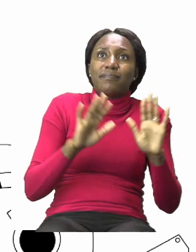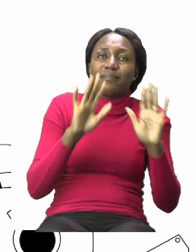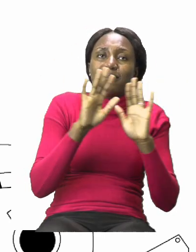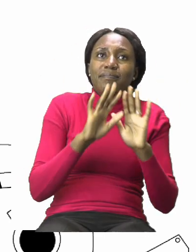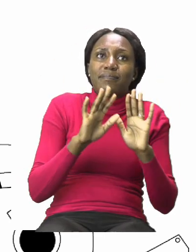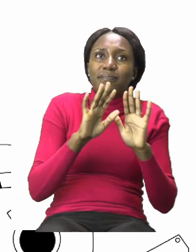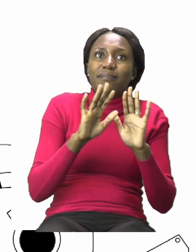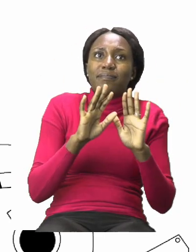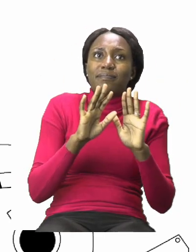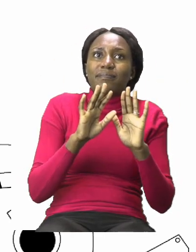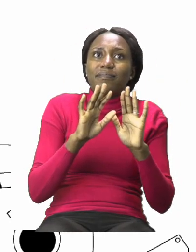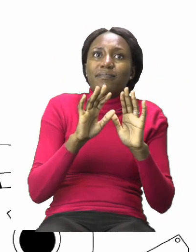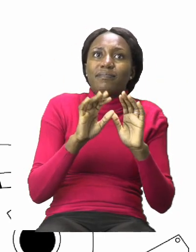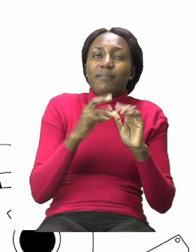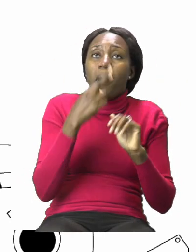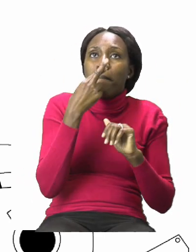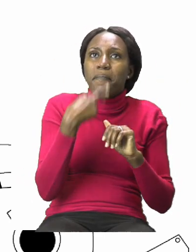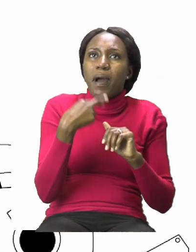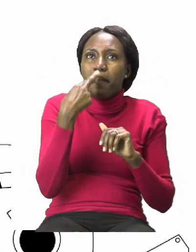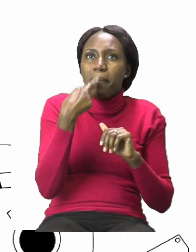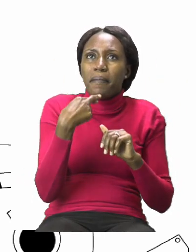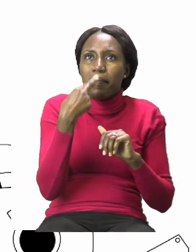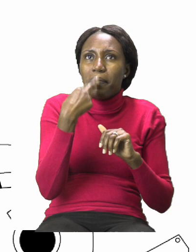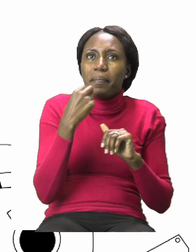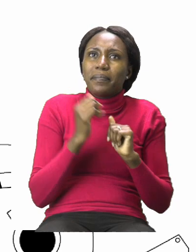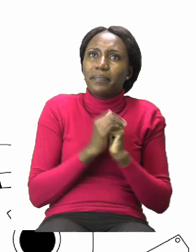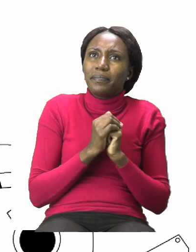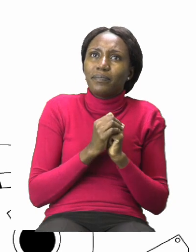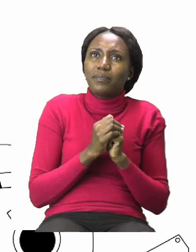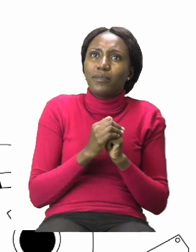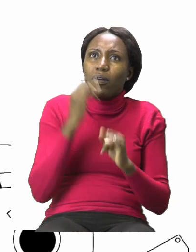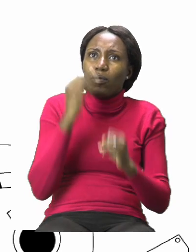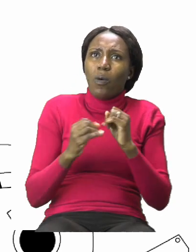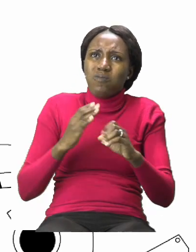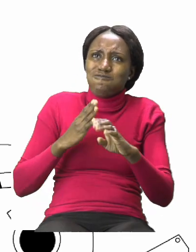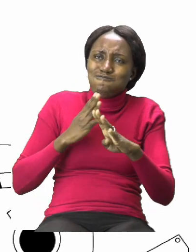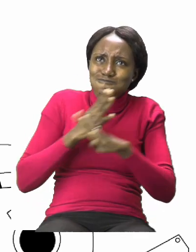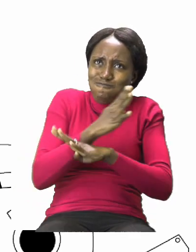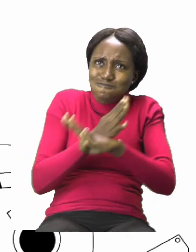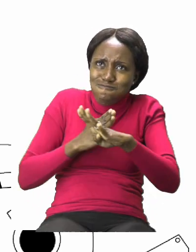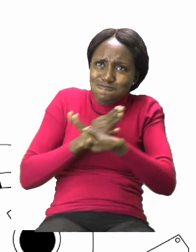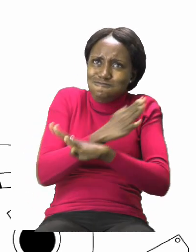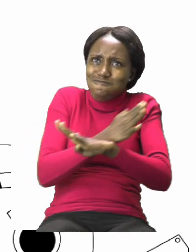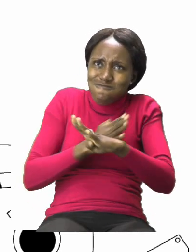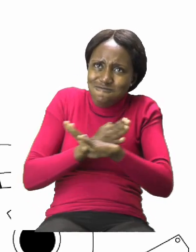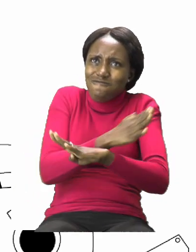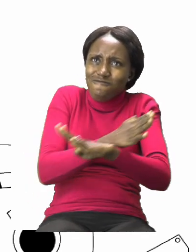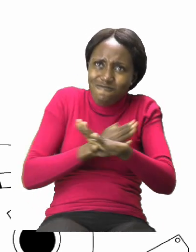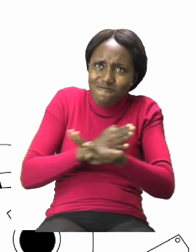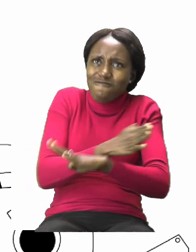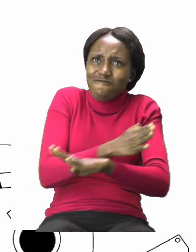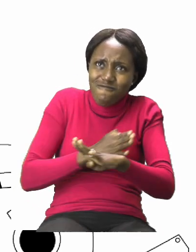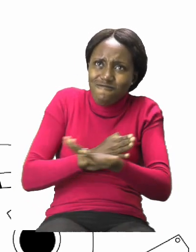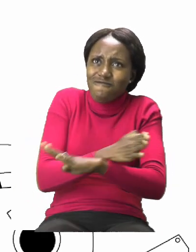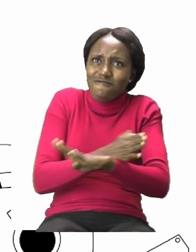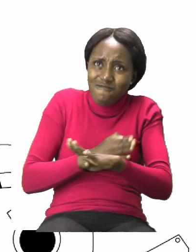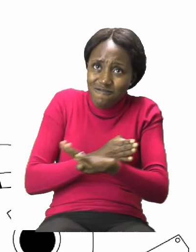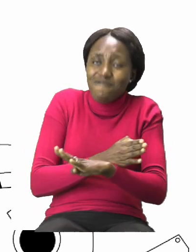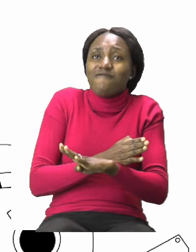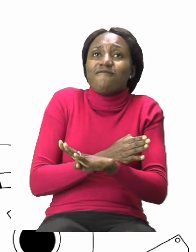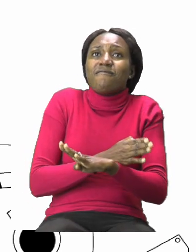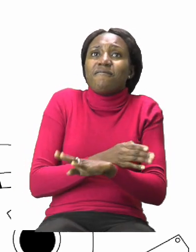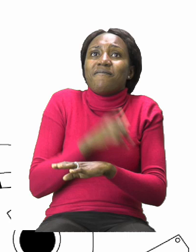colored in red. And then the last friend that looks like he is a superhero with his